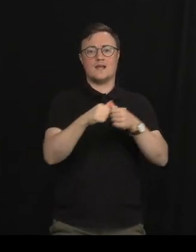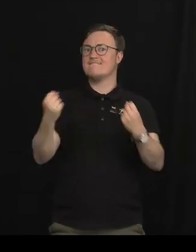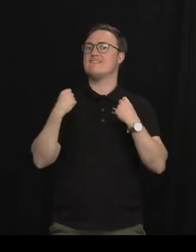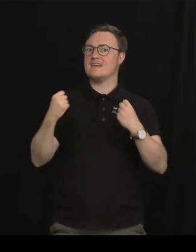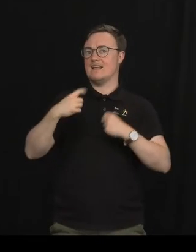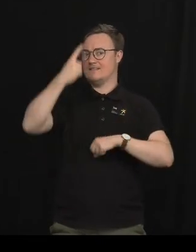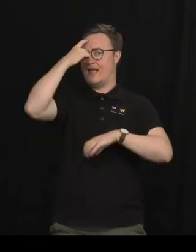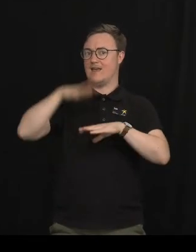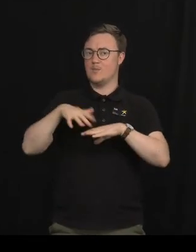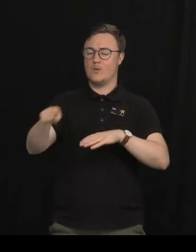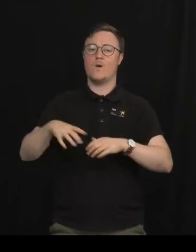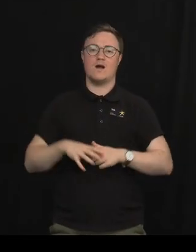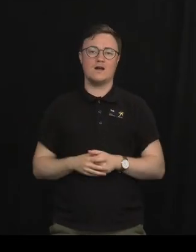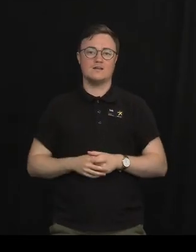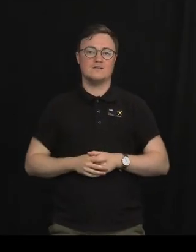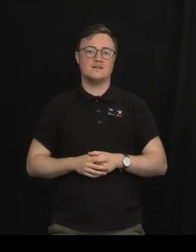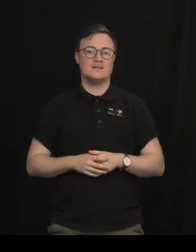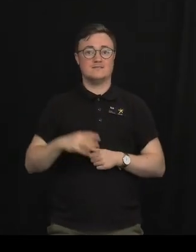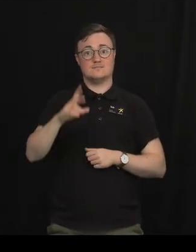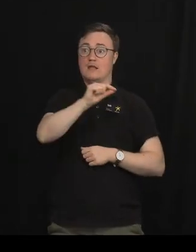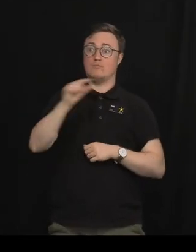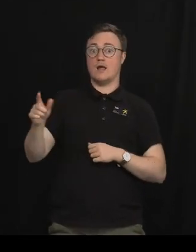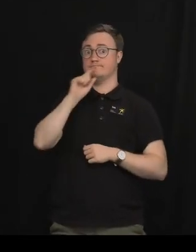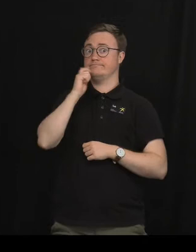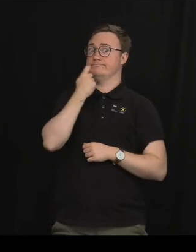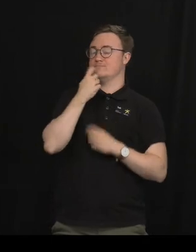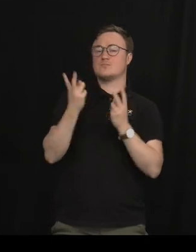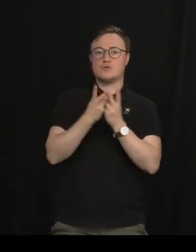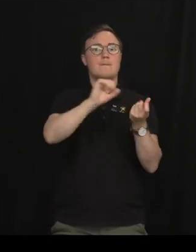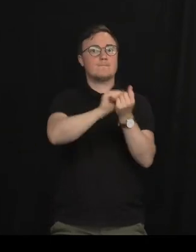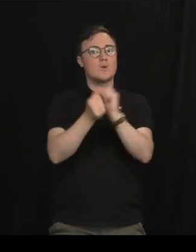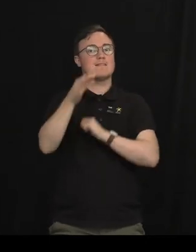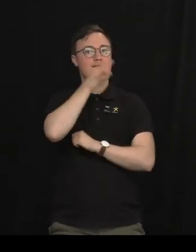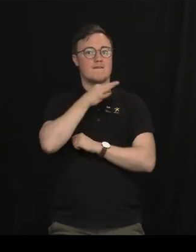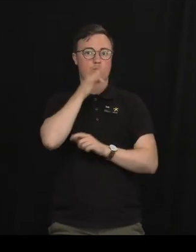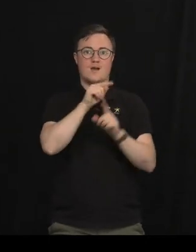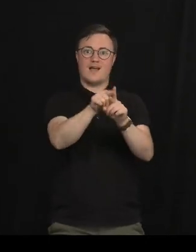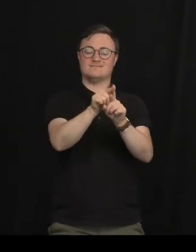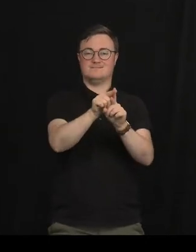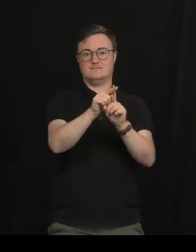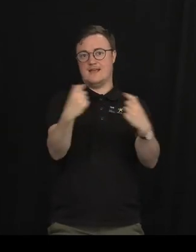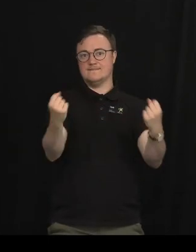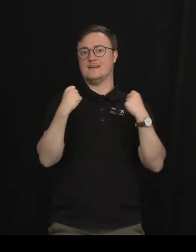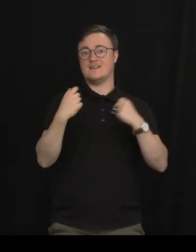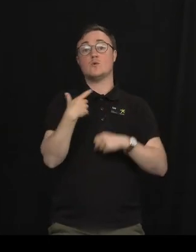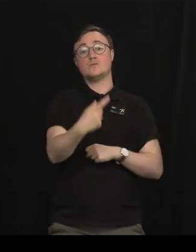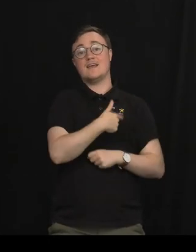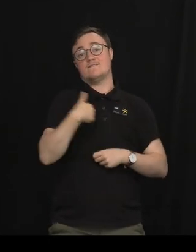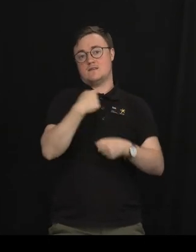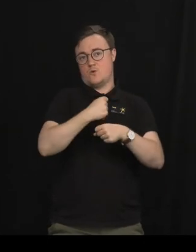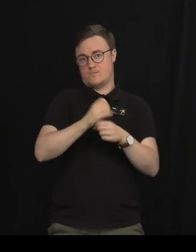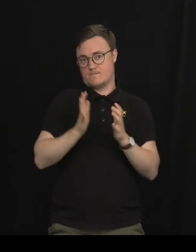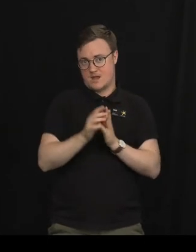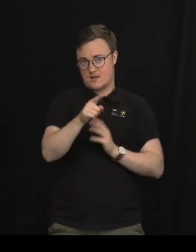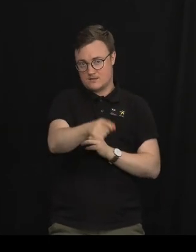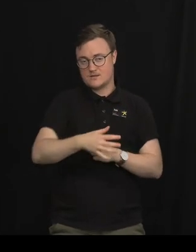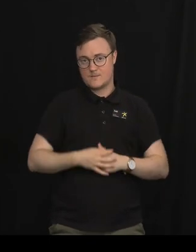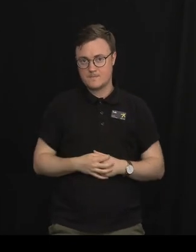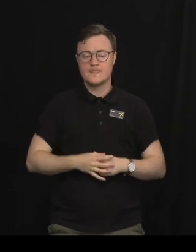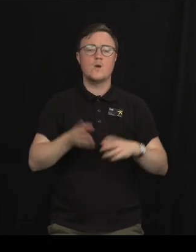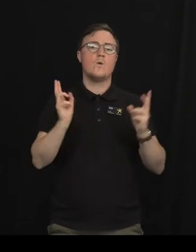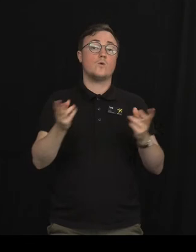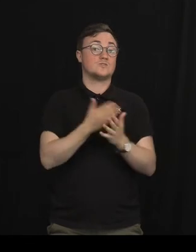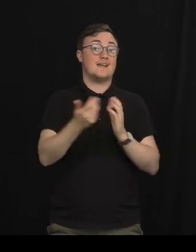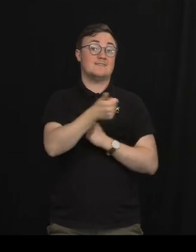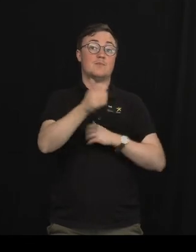being the vaccine. So the political here is really, really important. And that is partly what we are working on. And also not, it's not